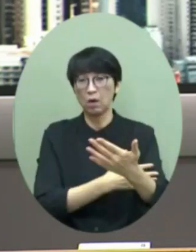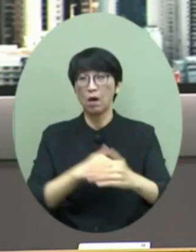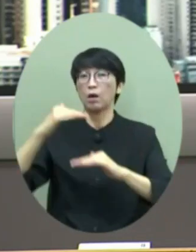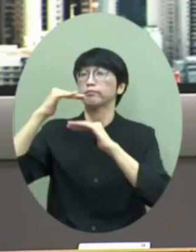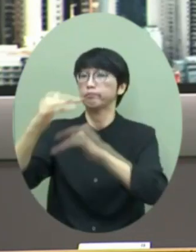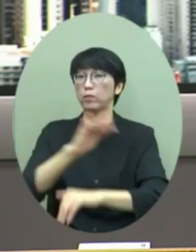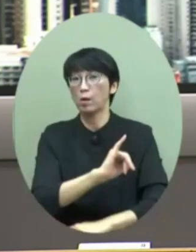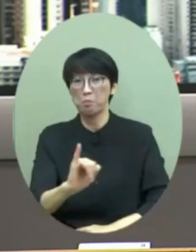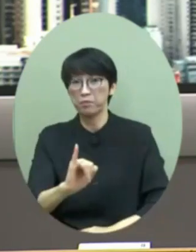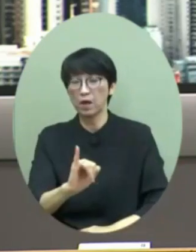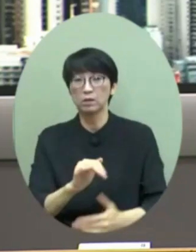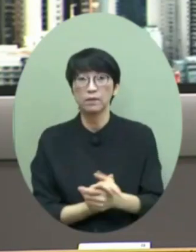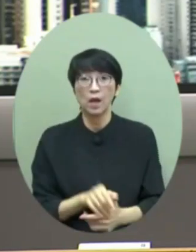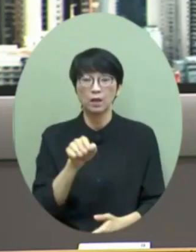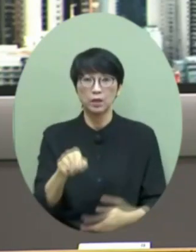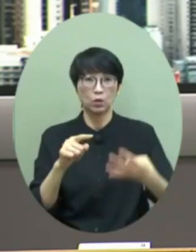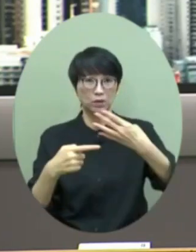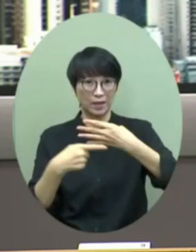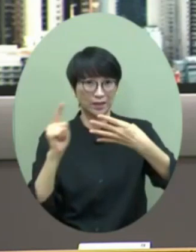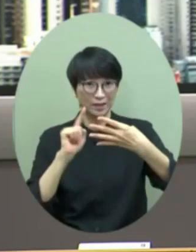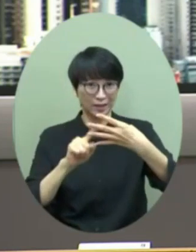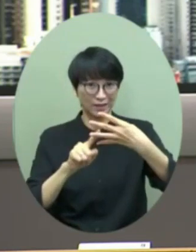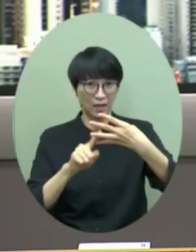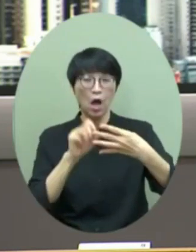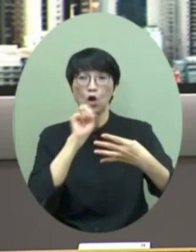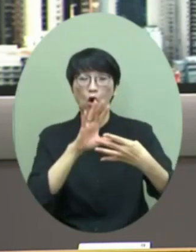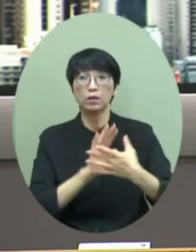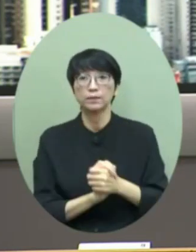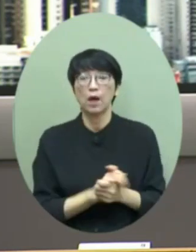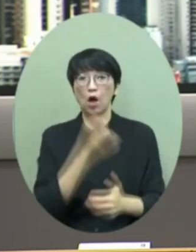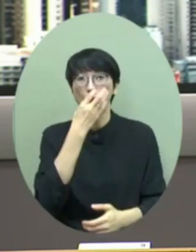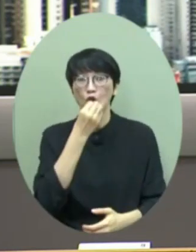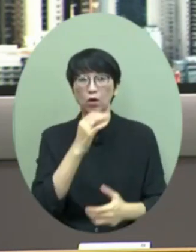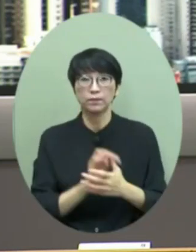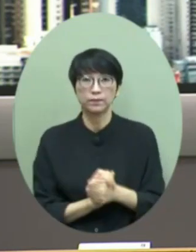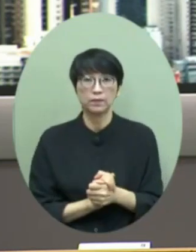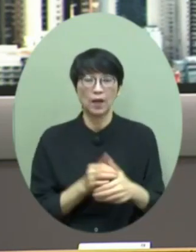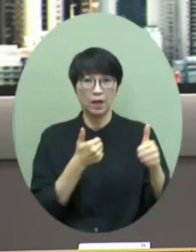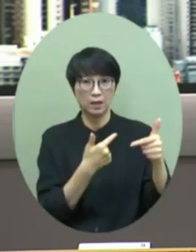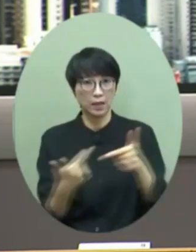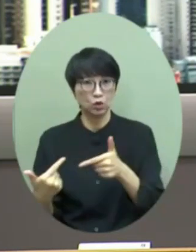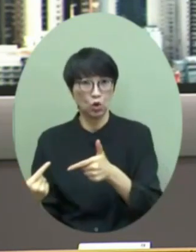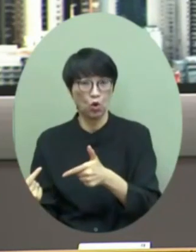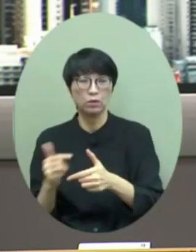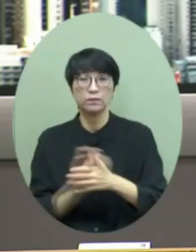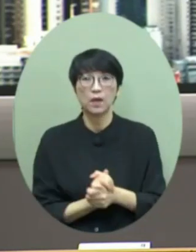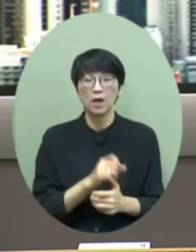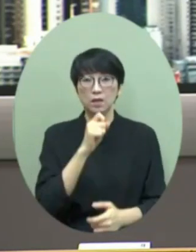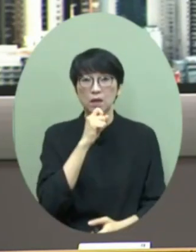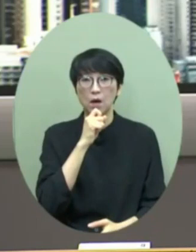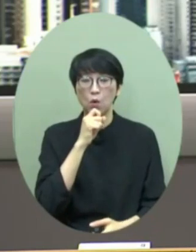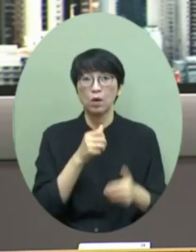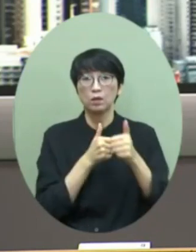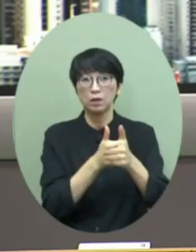that people of Hong Kong, they should be able to continue to enjoy the freedom of speech, freedom of press, of publications,